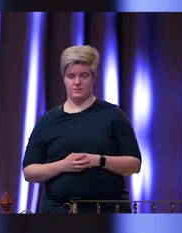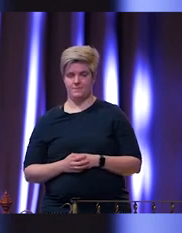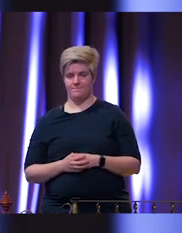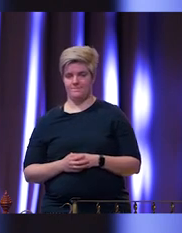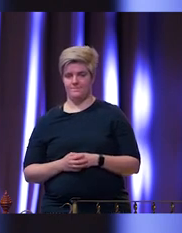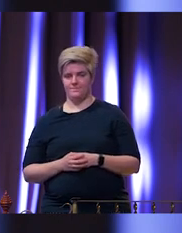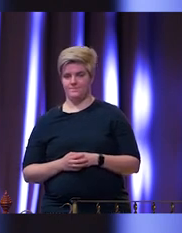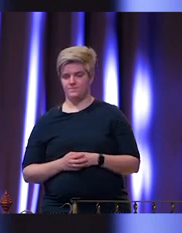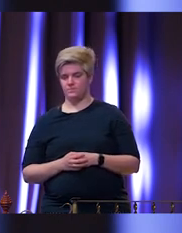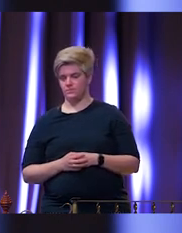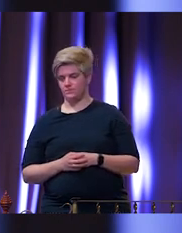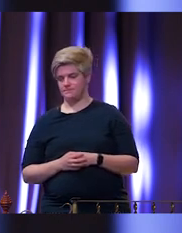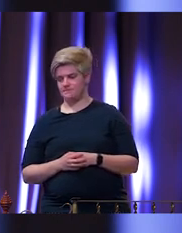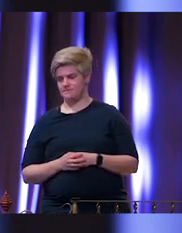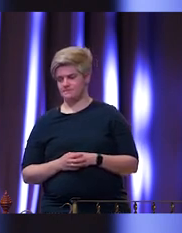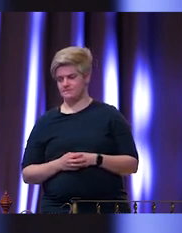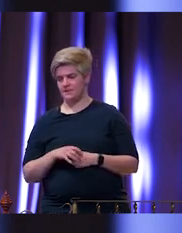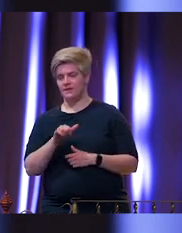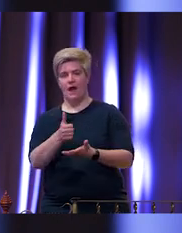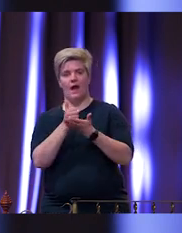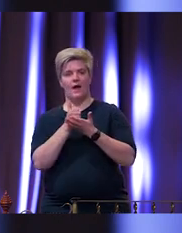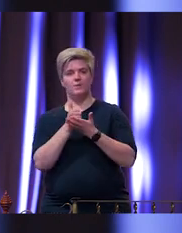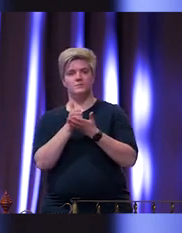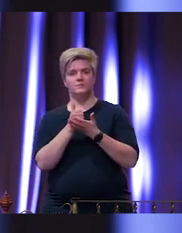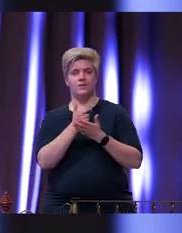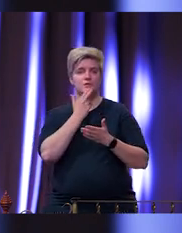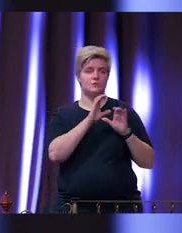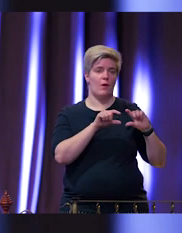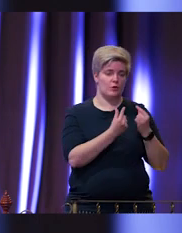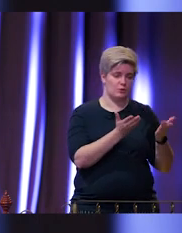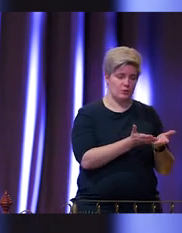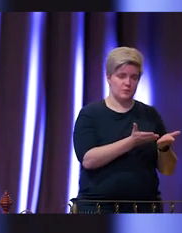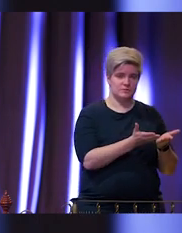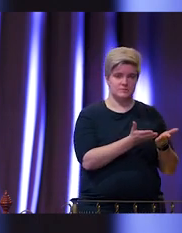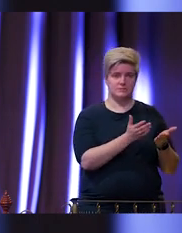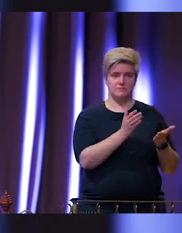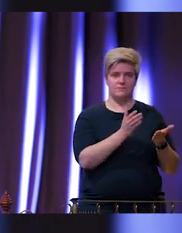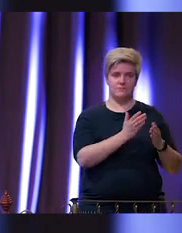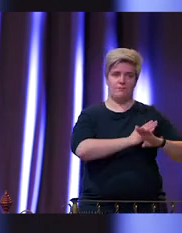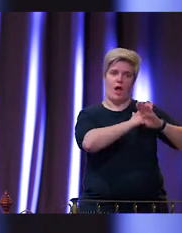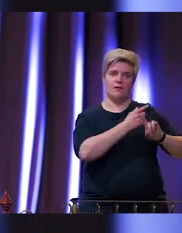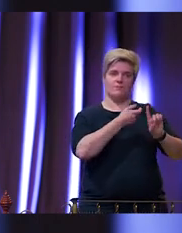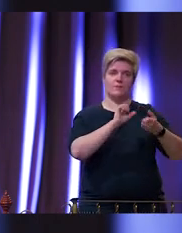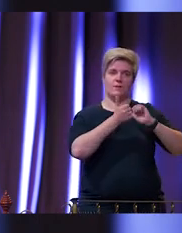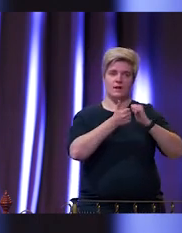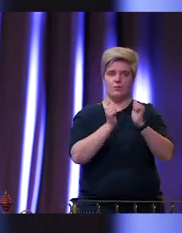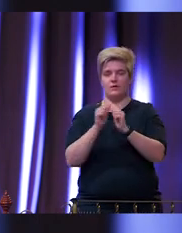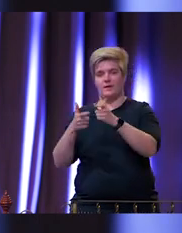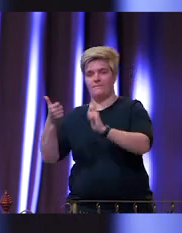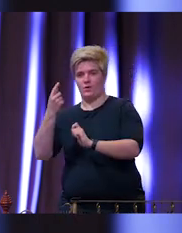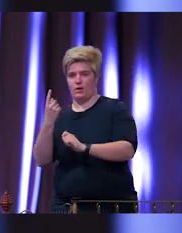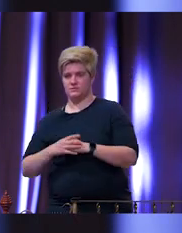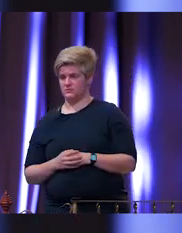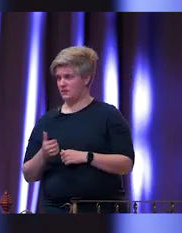keep the smaller groups from being less than competitive with the larger ones that we're very excited about. Do you have anything to